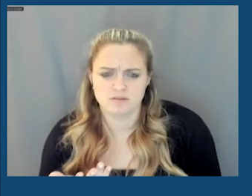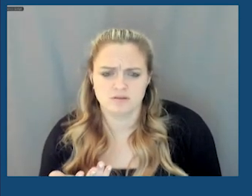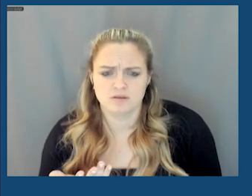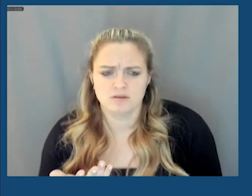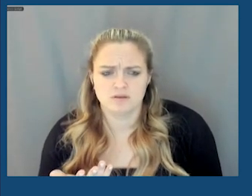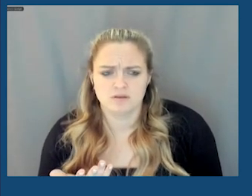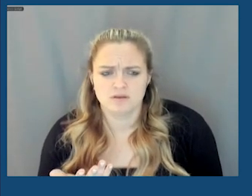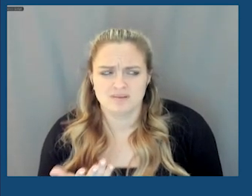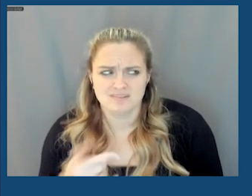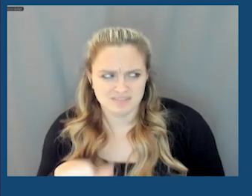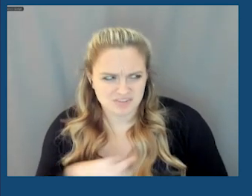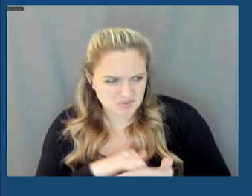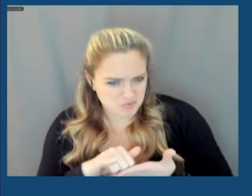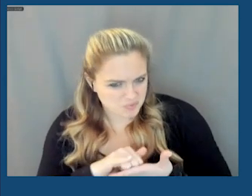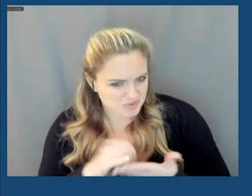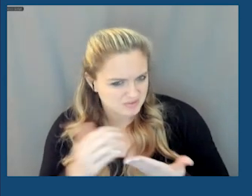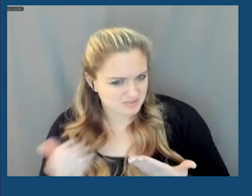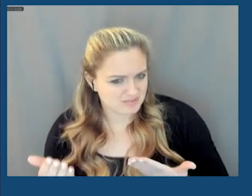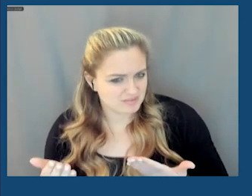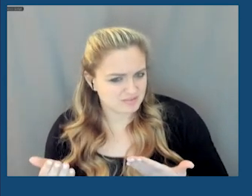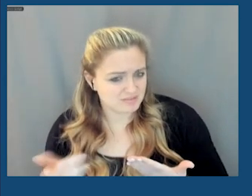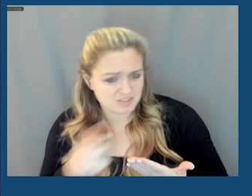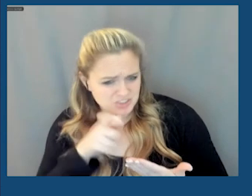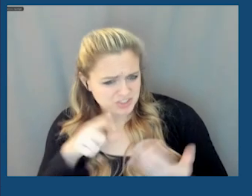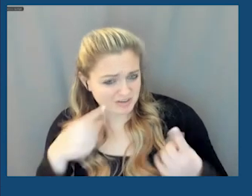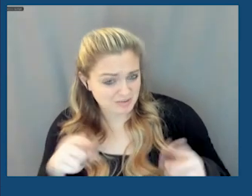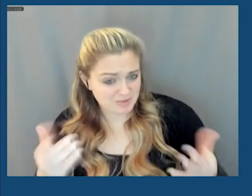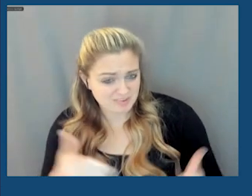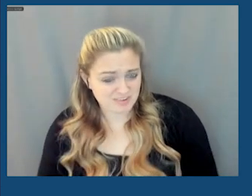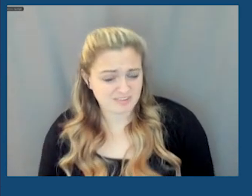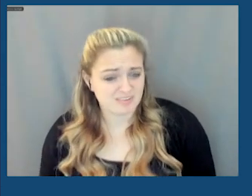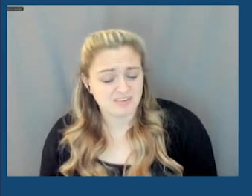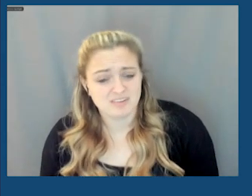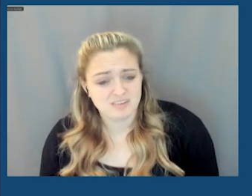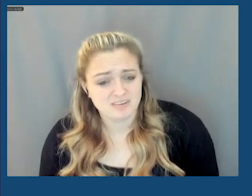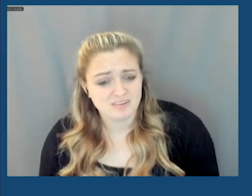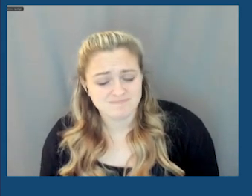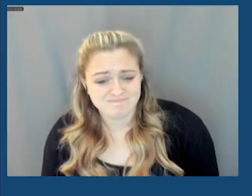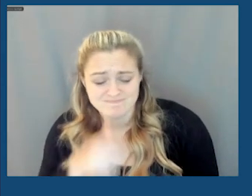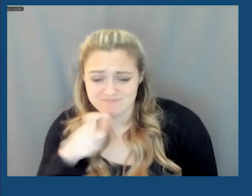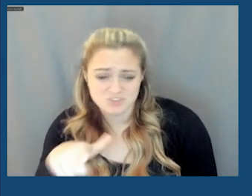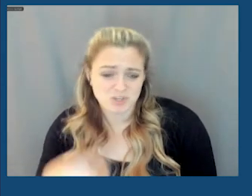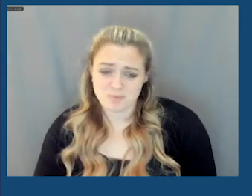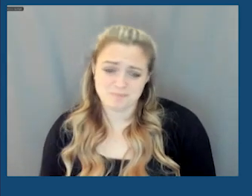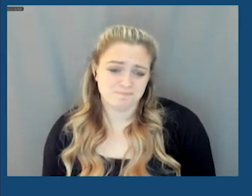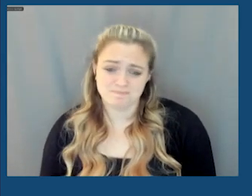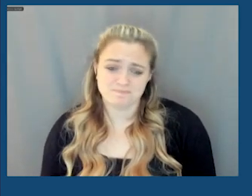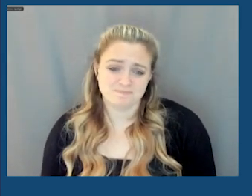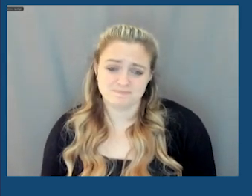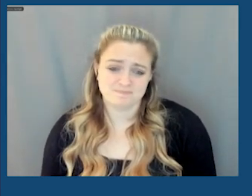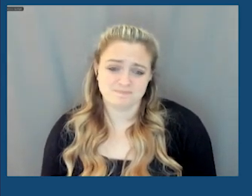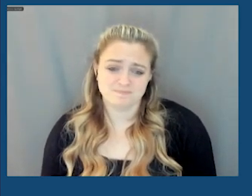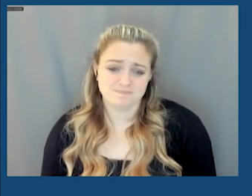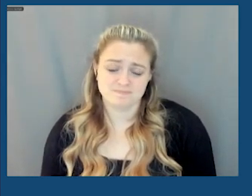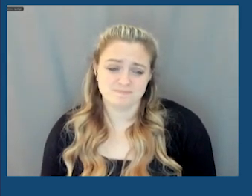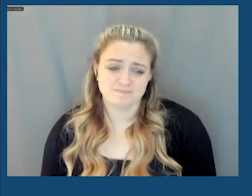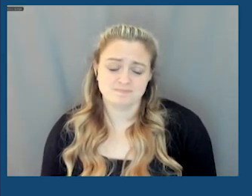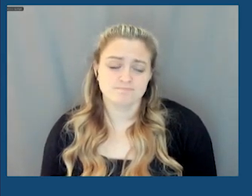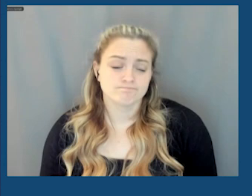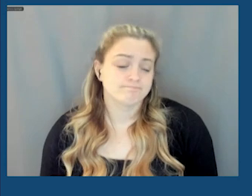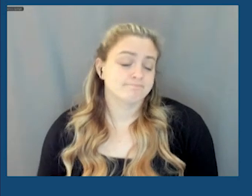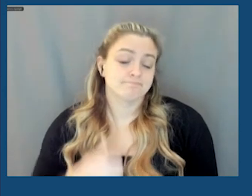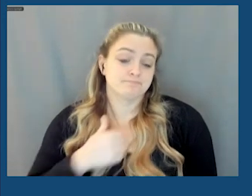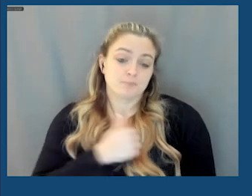this is New York. This shouldn't happen here. It shouldn't happen here. And I'm sorry to say